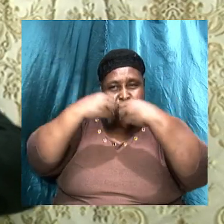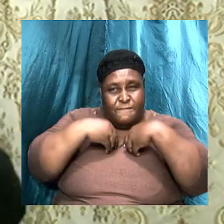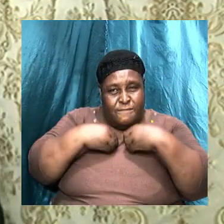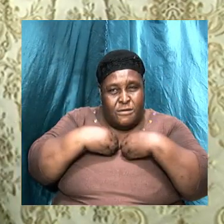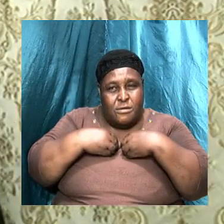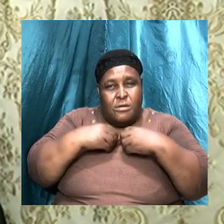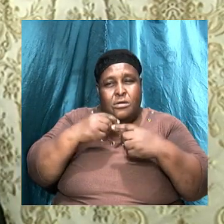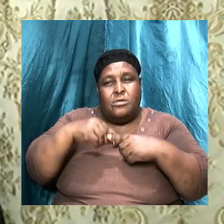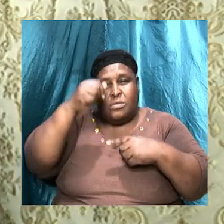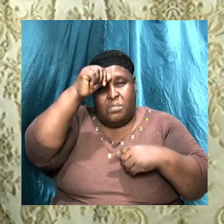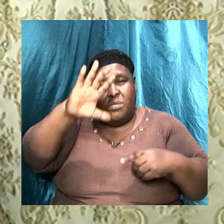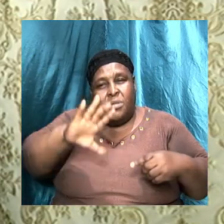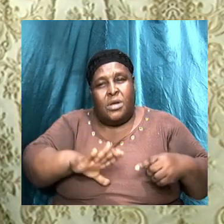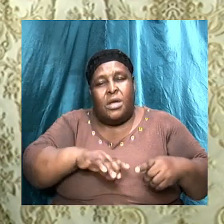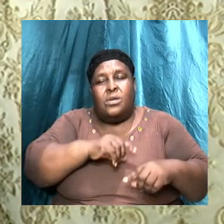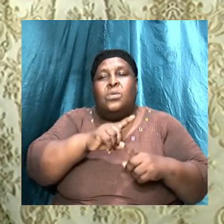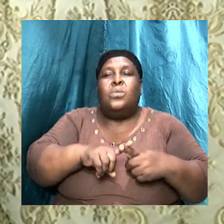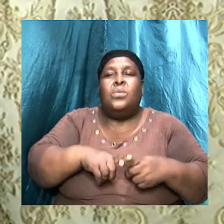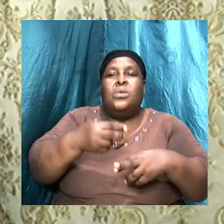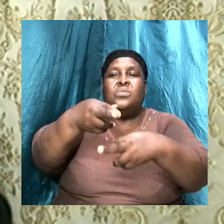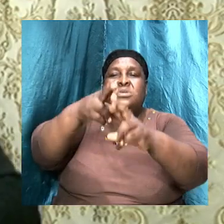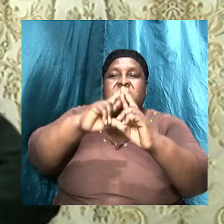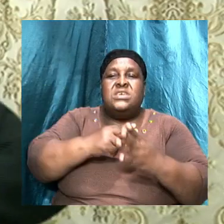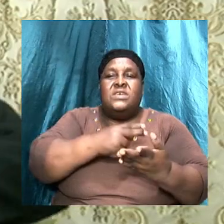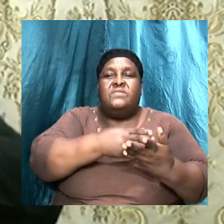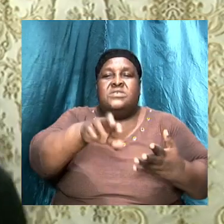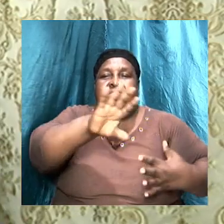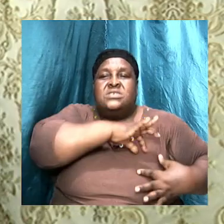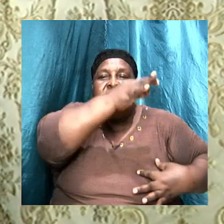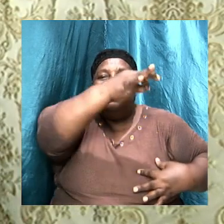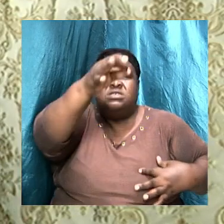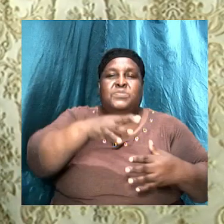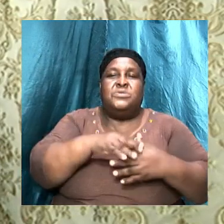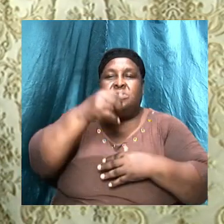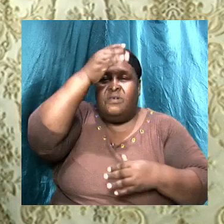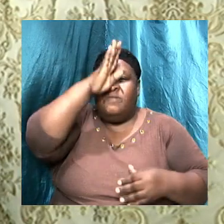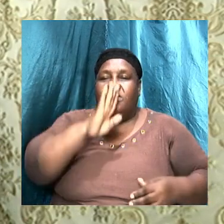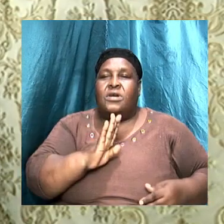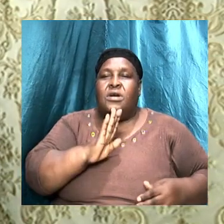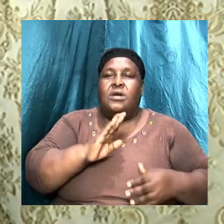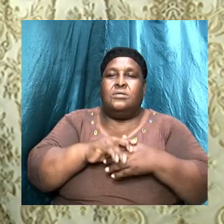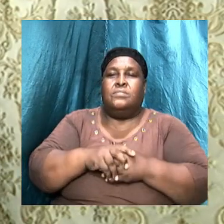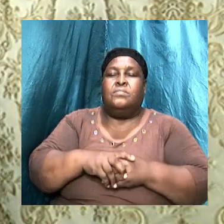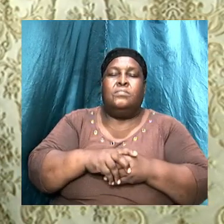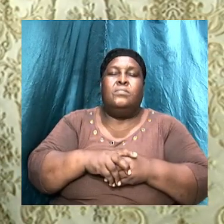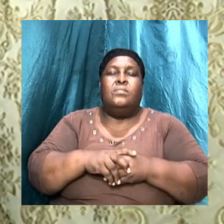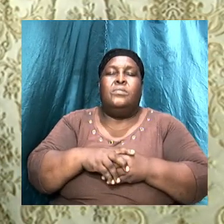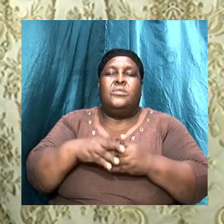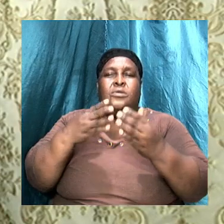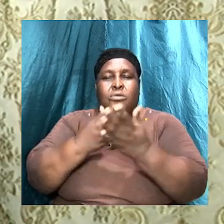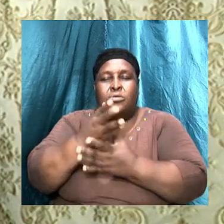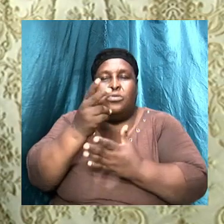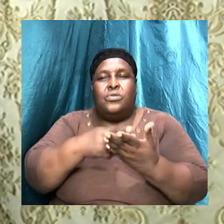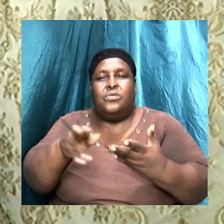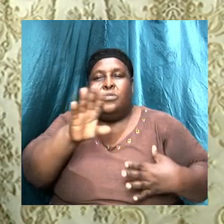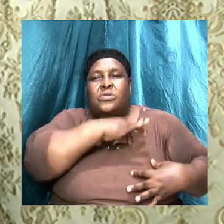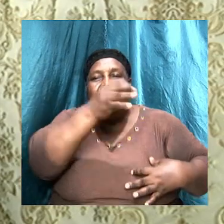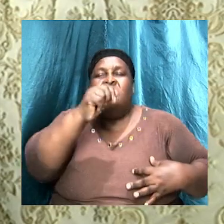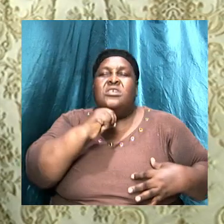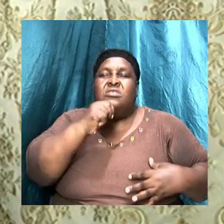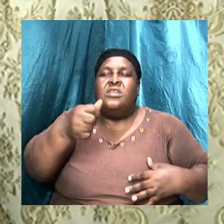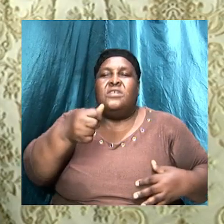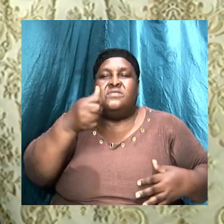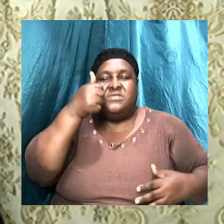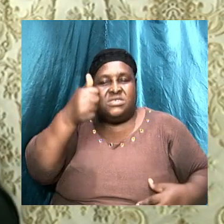to man when he received the spirit so through the holy ghost now because the bible say you know it is not of ourselves